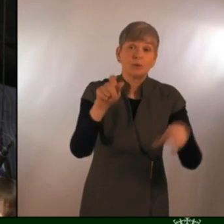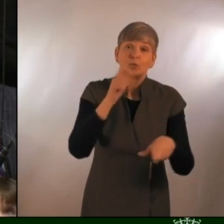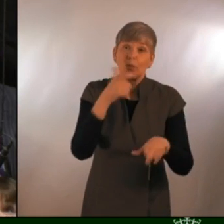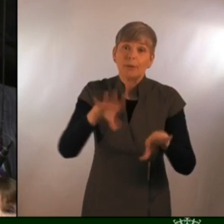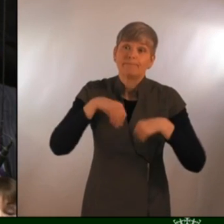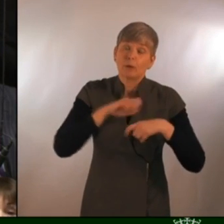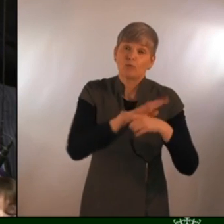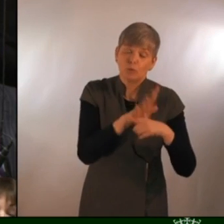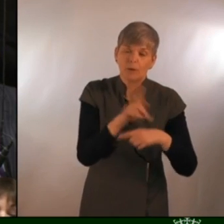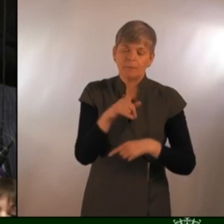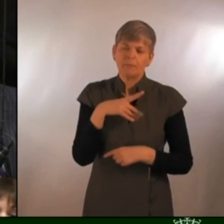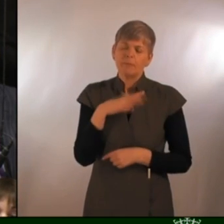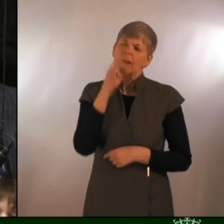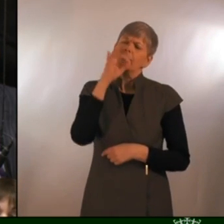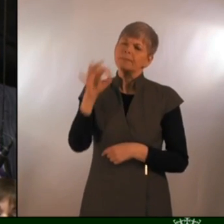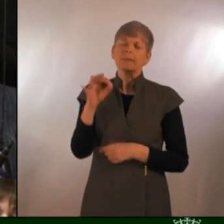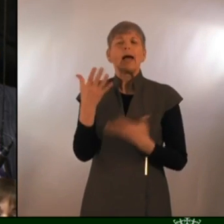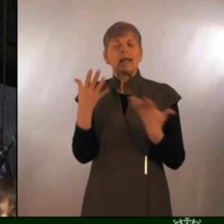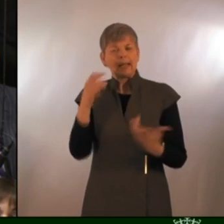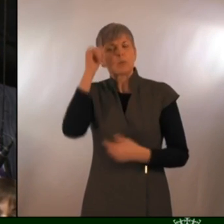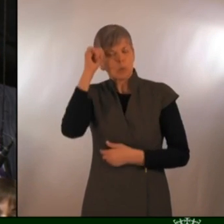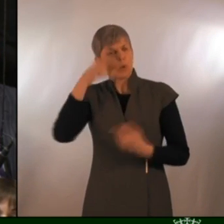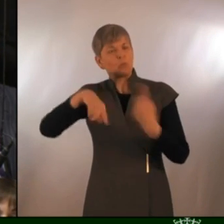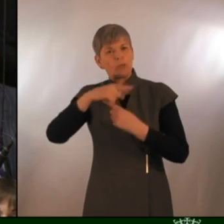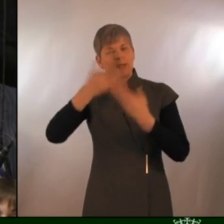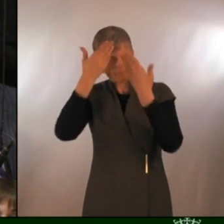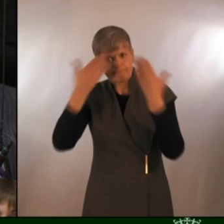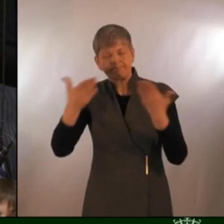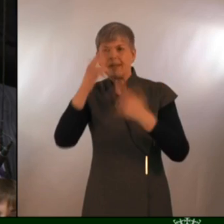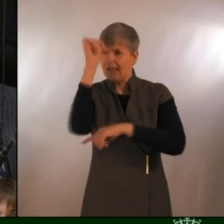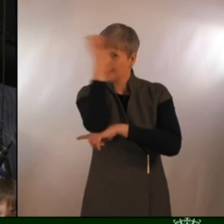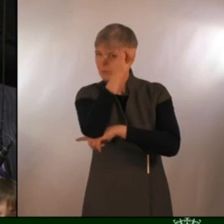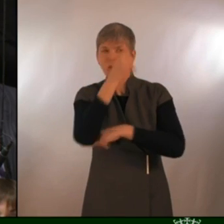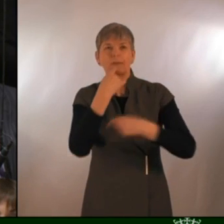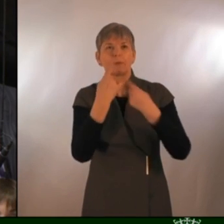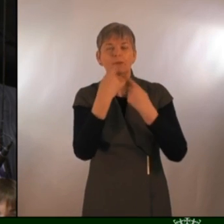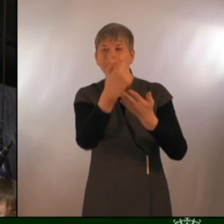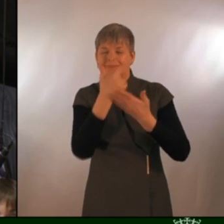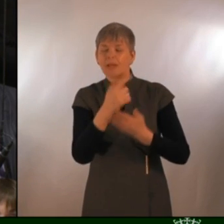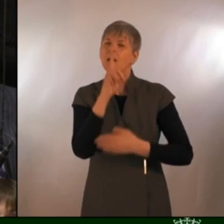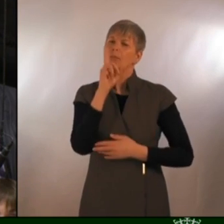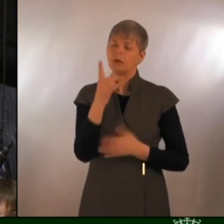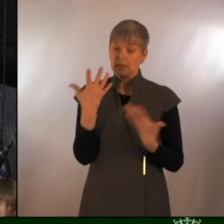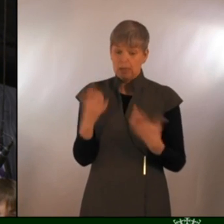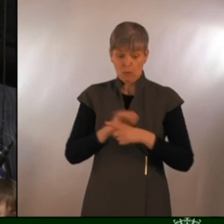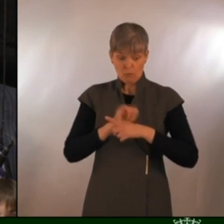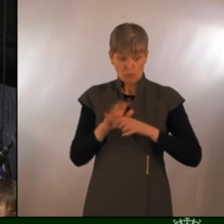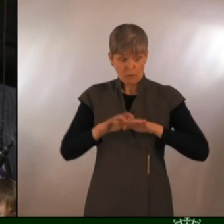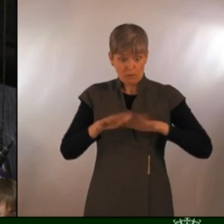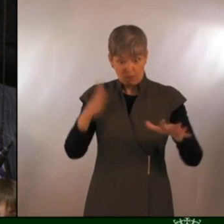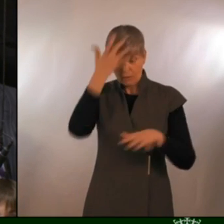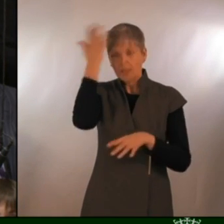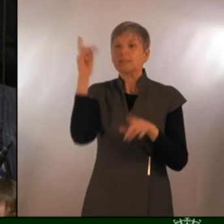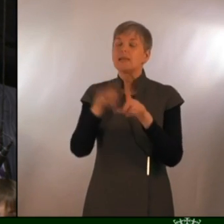given the NHS has to face the coronavirus challenge with a record shortage of nurses and the care sector with